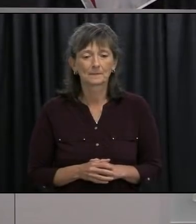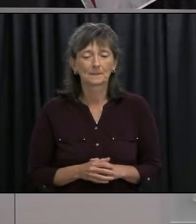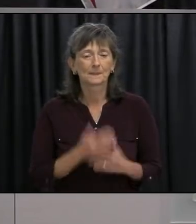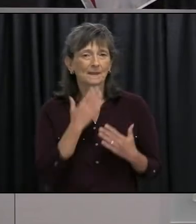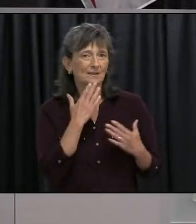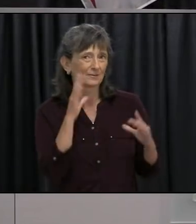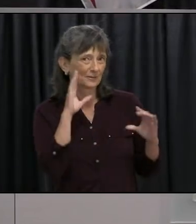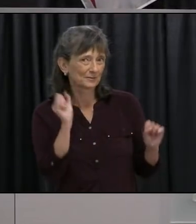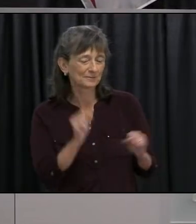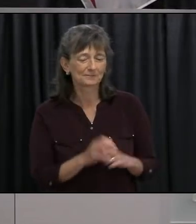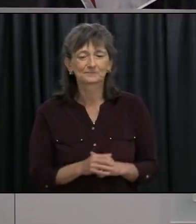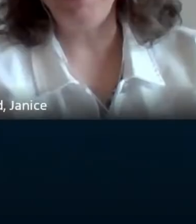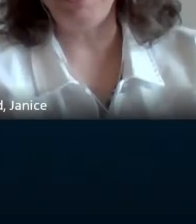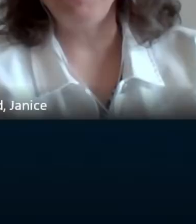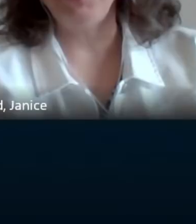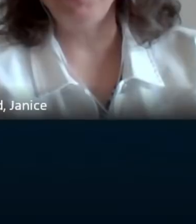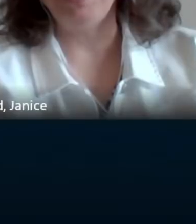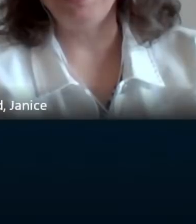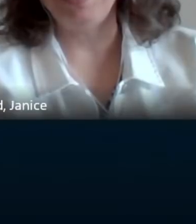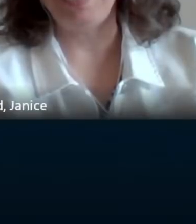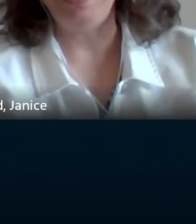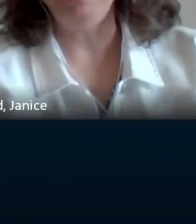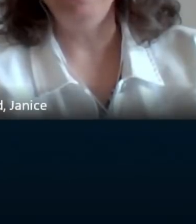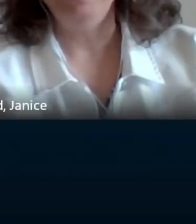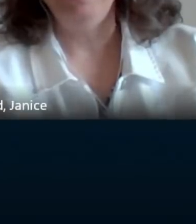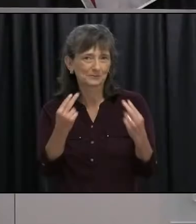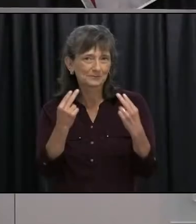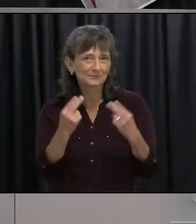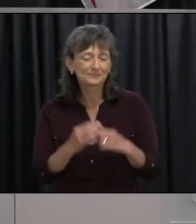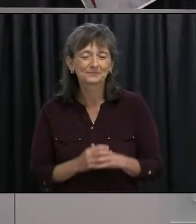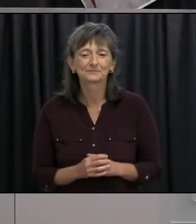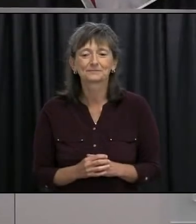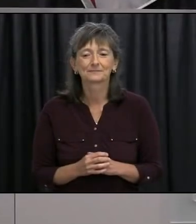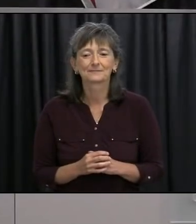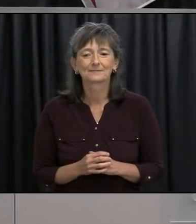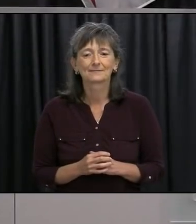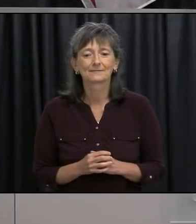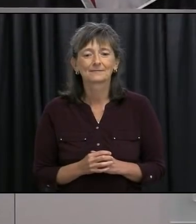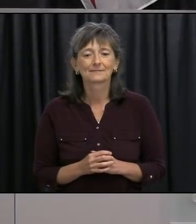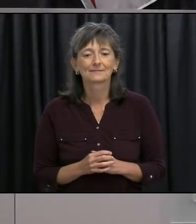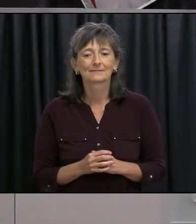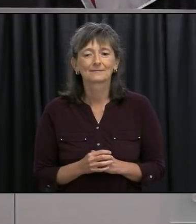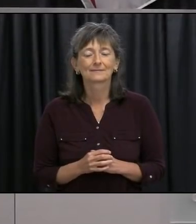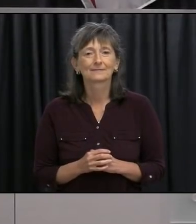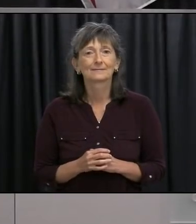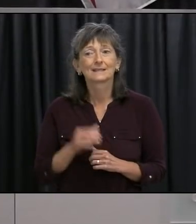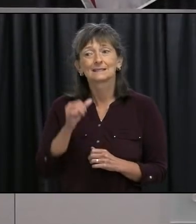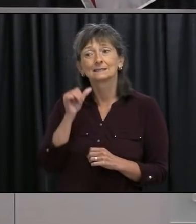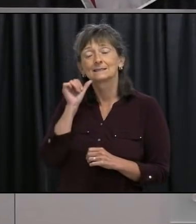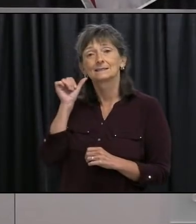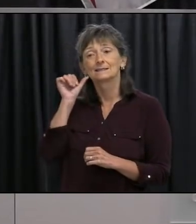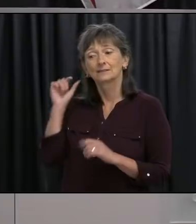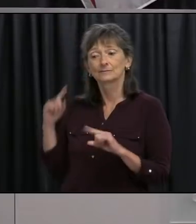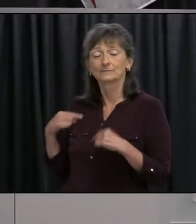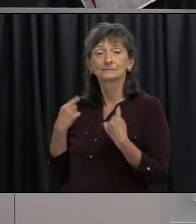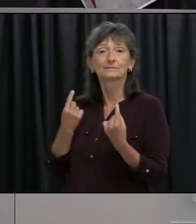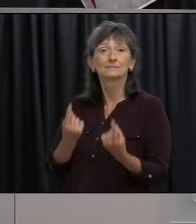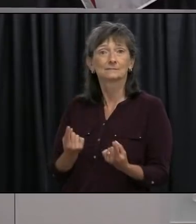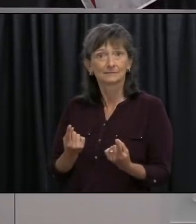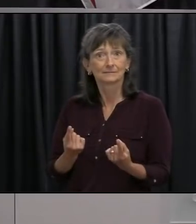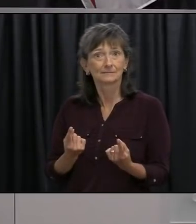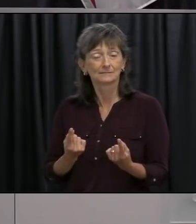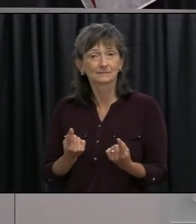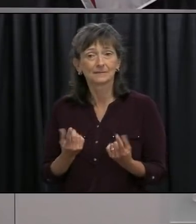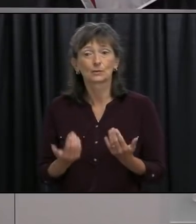Thank you, Premier. Good afternoon, everyone. Thanks for joining us today. Since the media advisory yesterday, we have